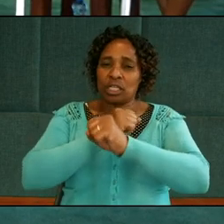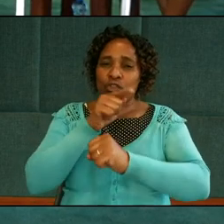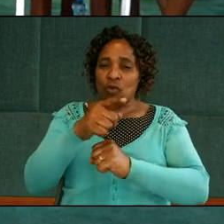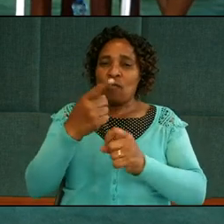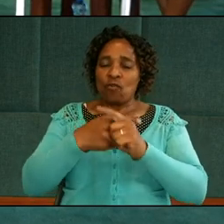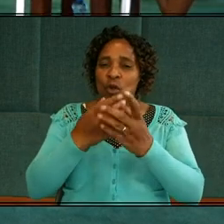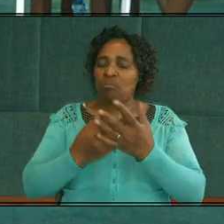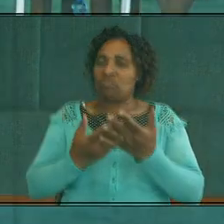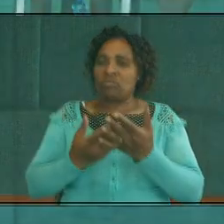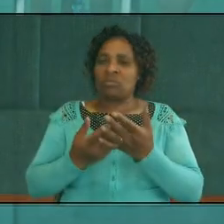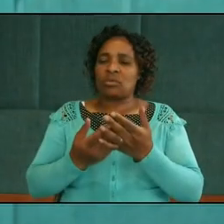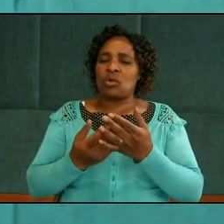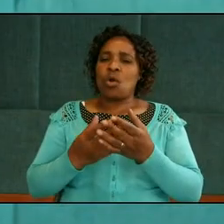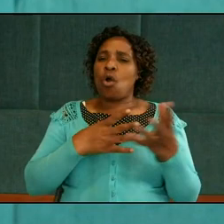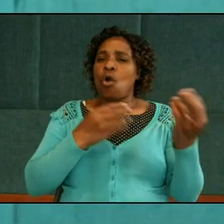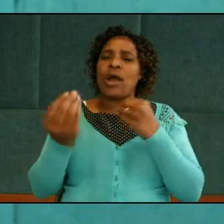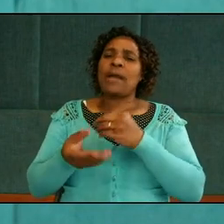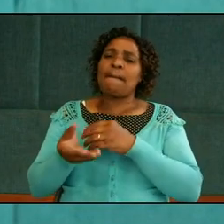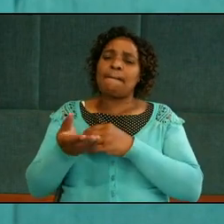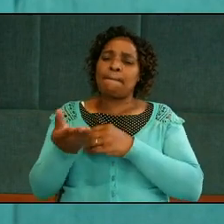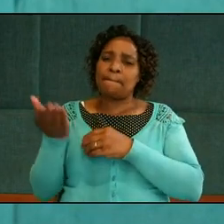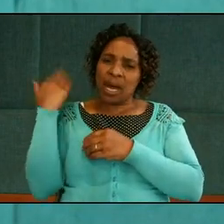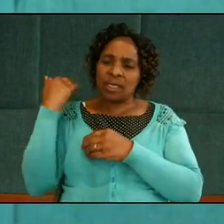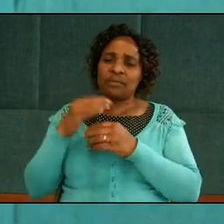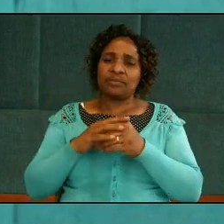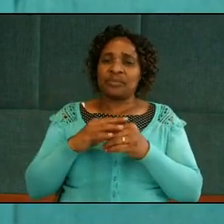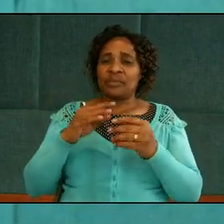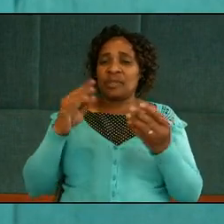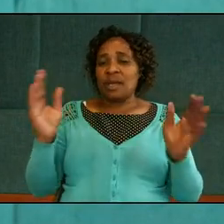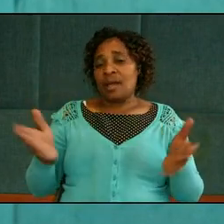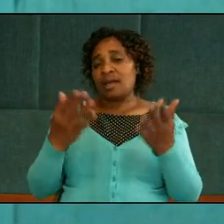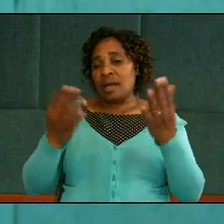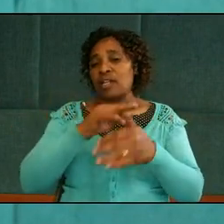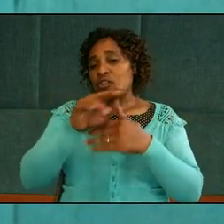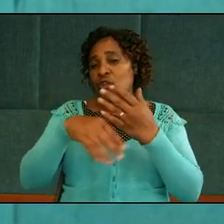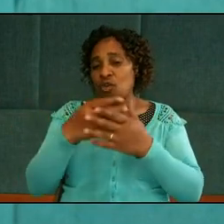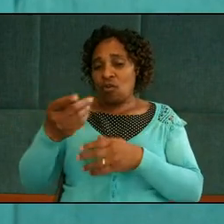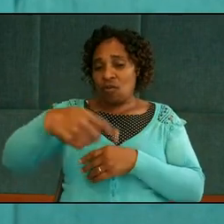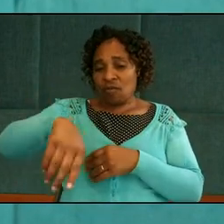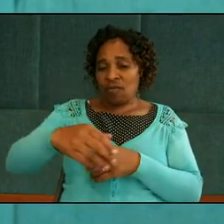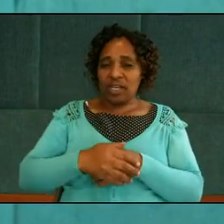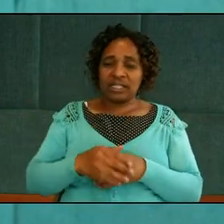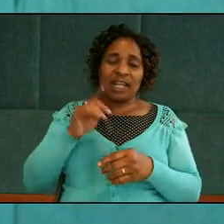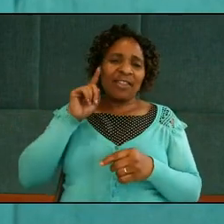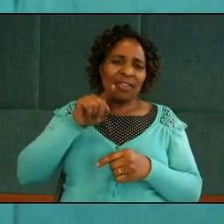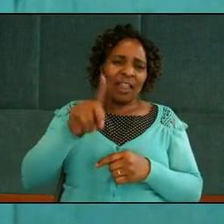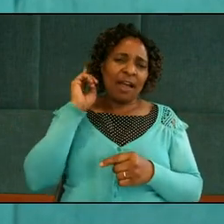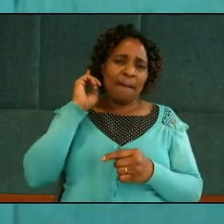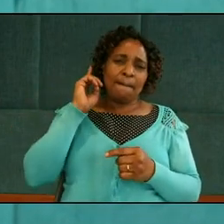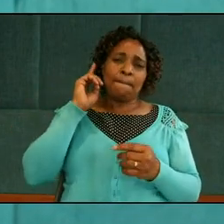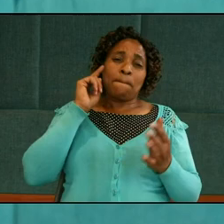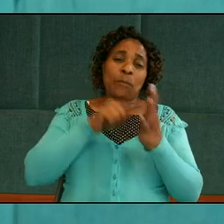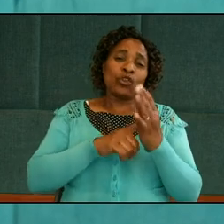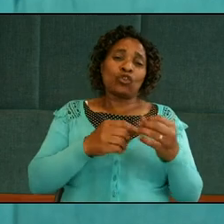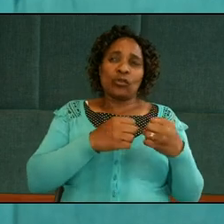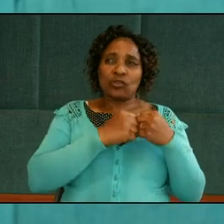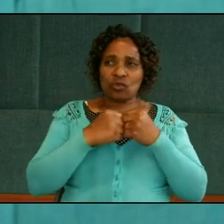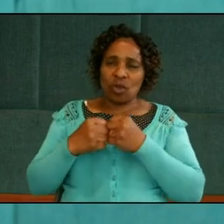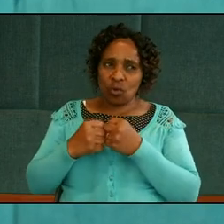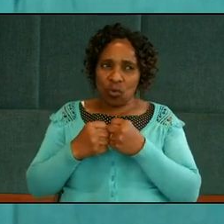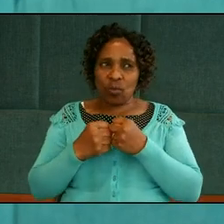be just to encourage everyone at their point of struggle and